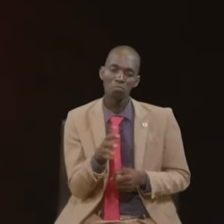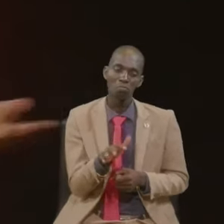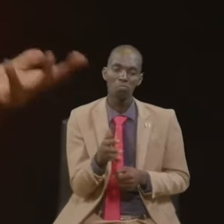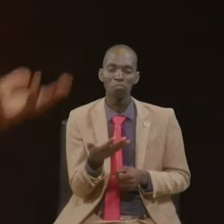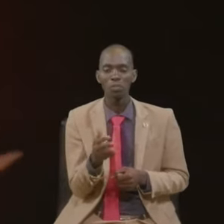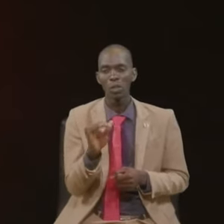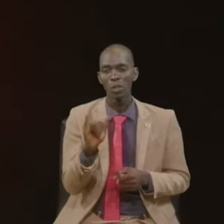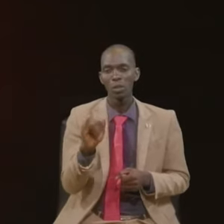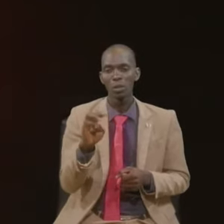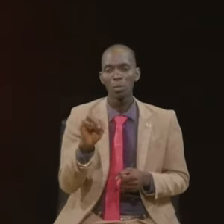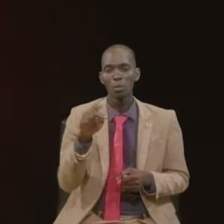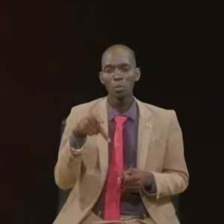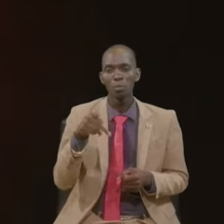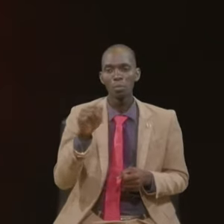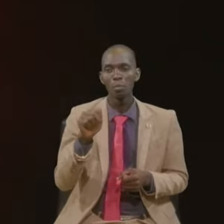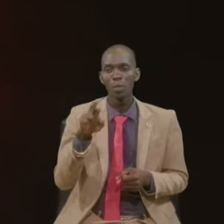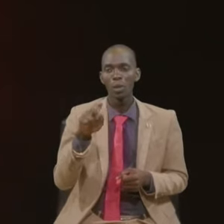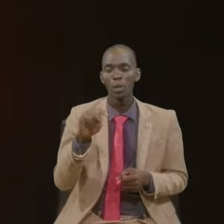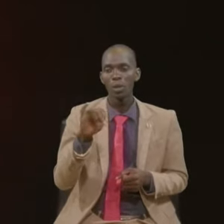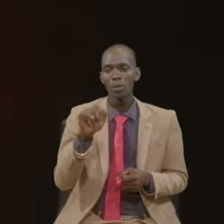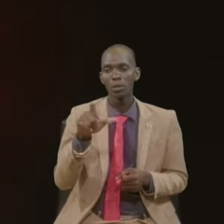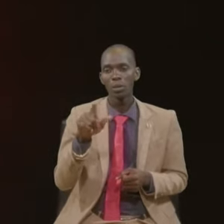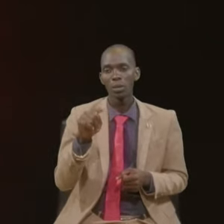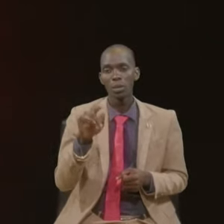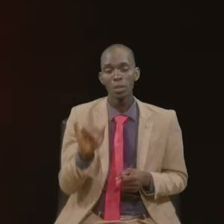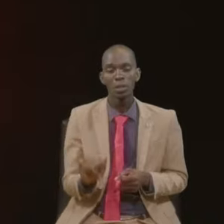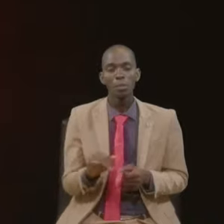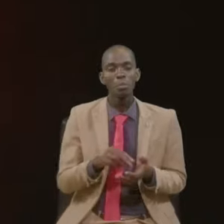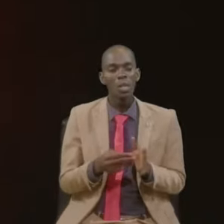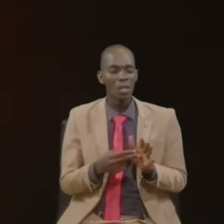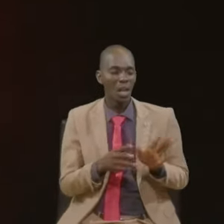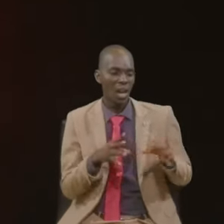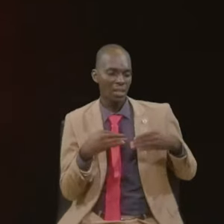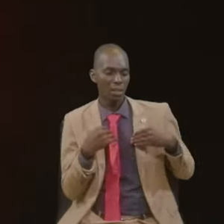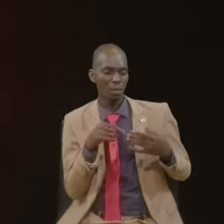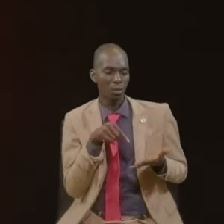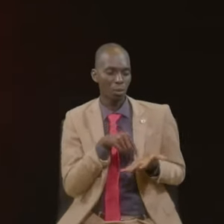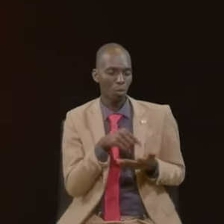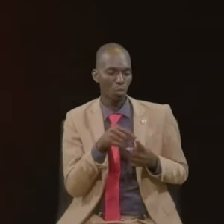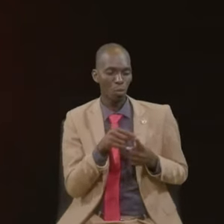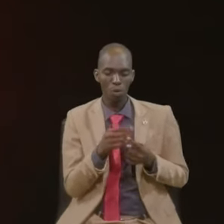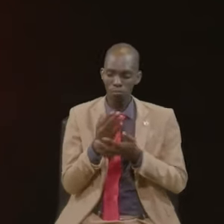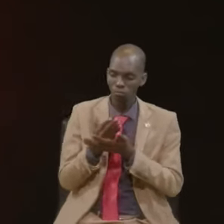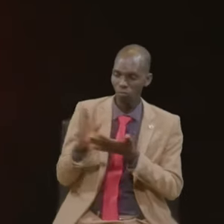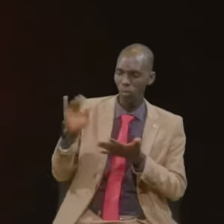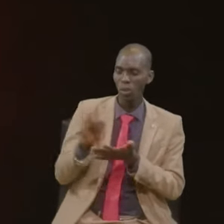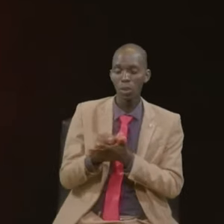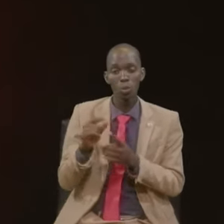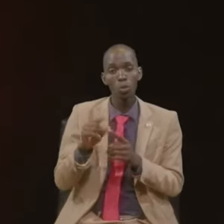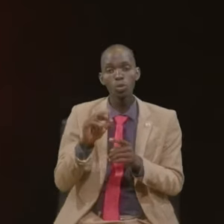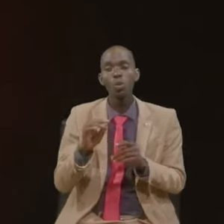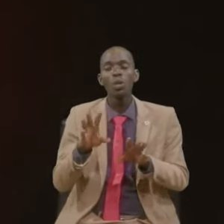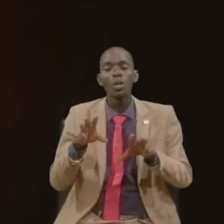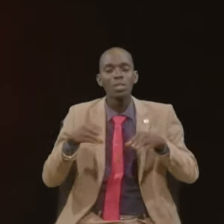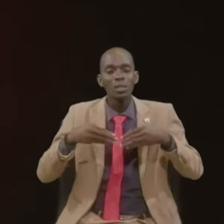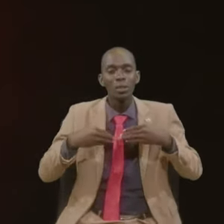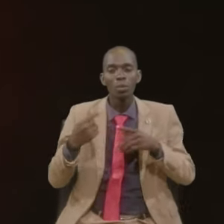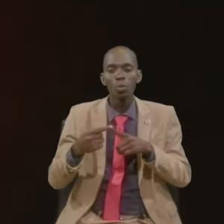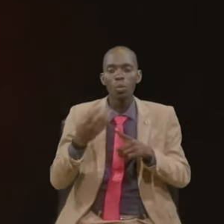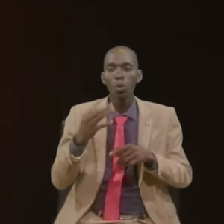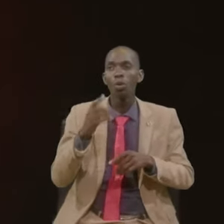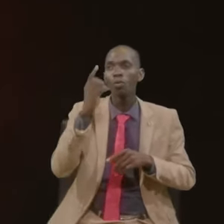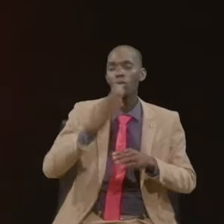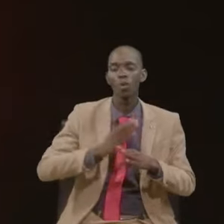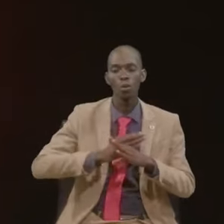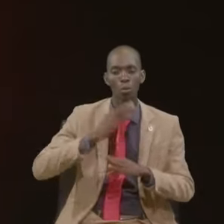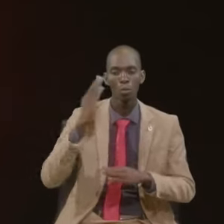part of the word of God and then reject the other part. They have impartiality because